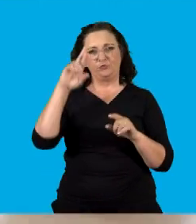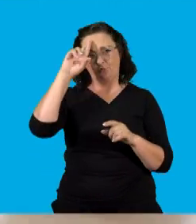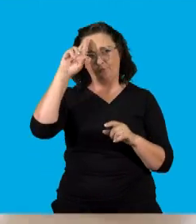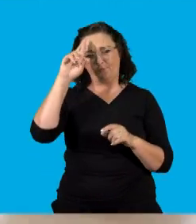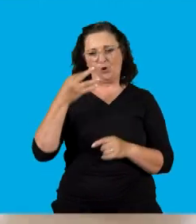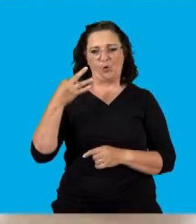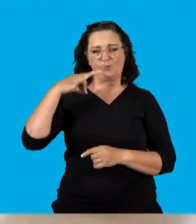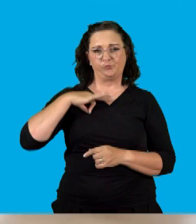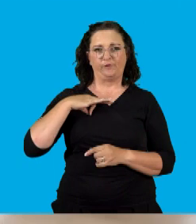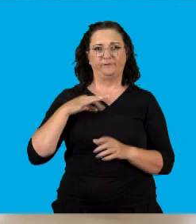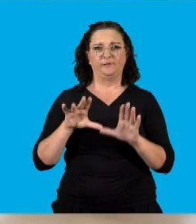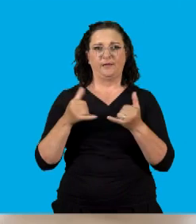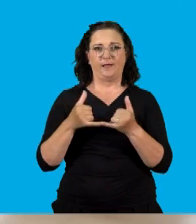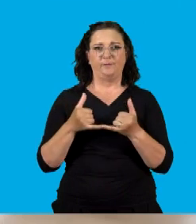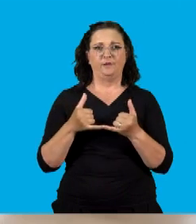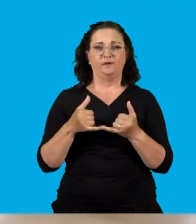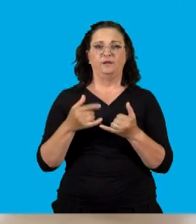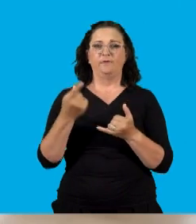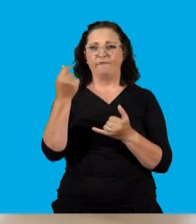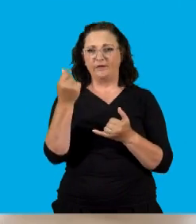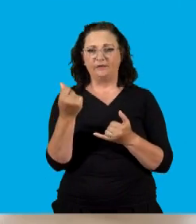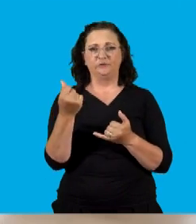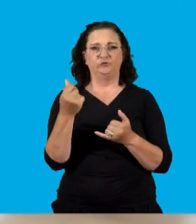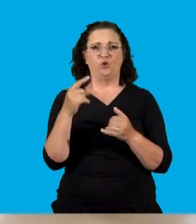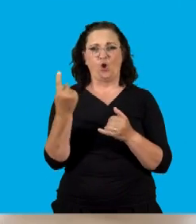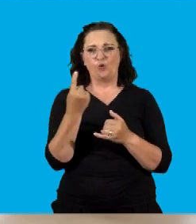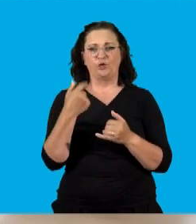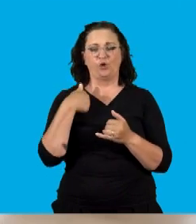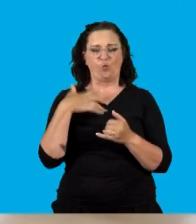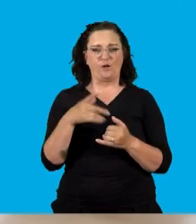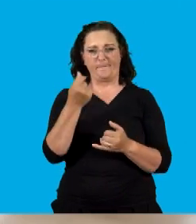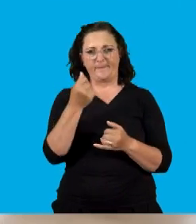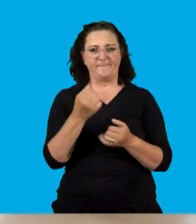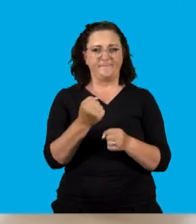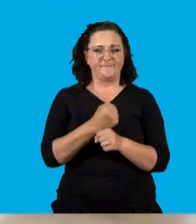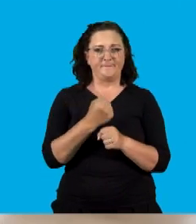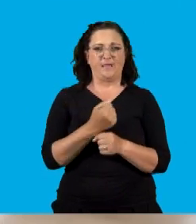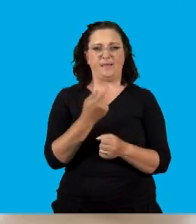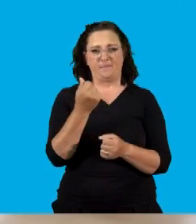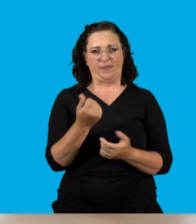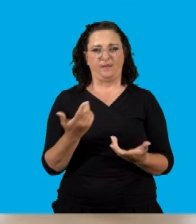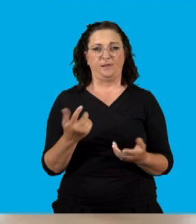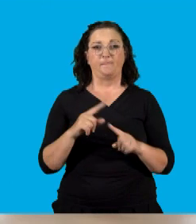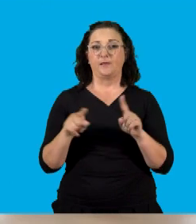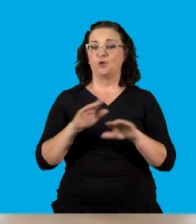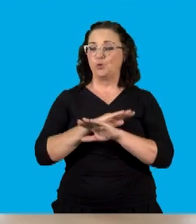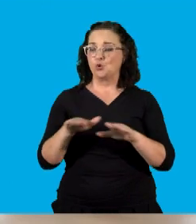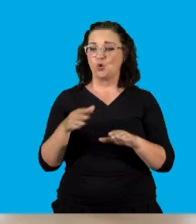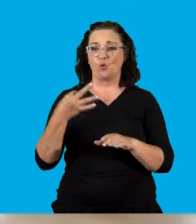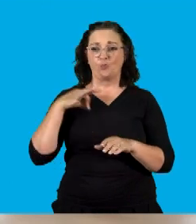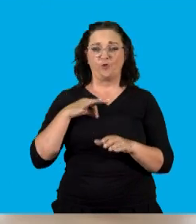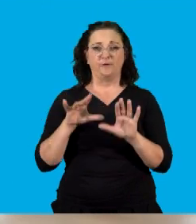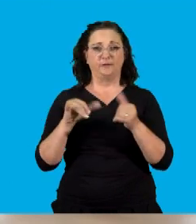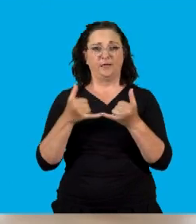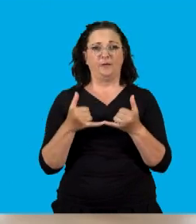profit companies, these companies are incorporated for financial gain, which is to make a profit at the end of the day. But with non-profit